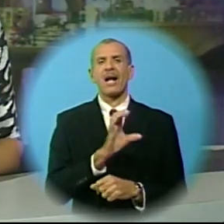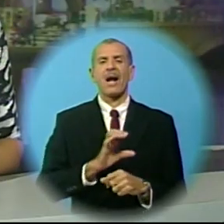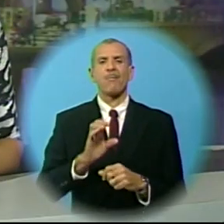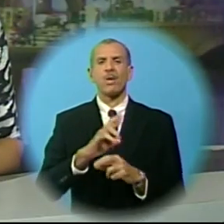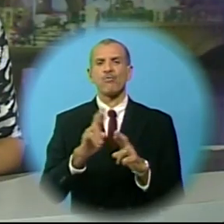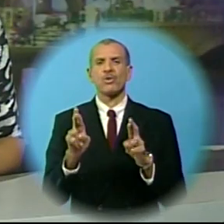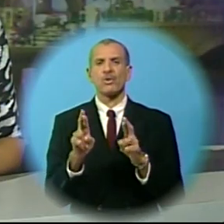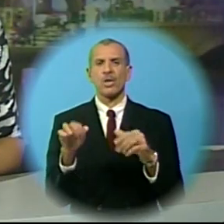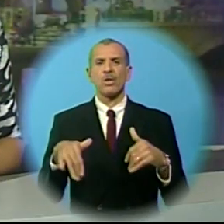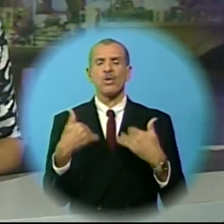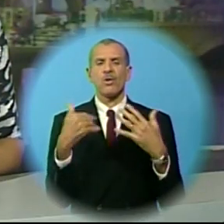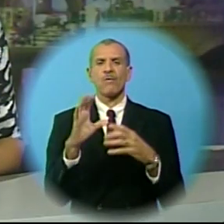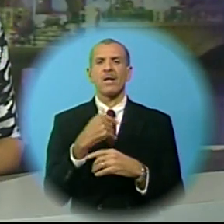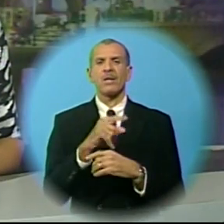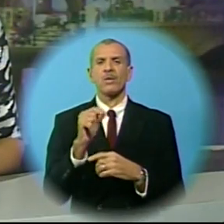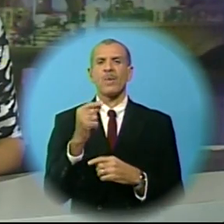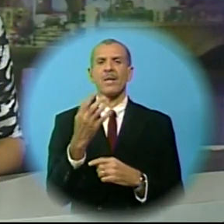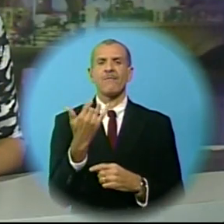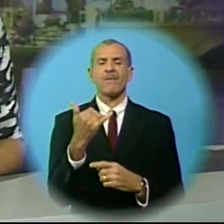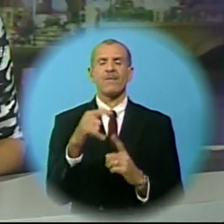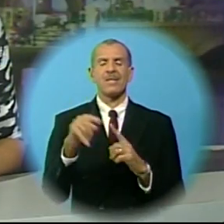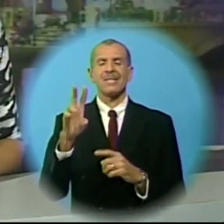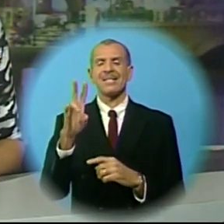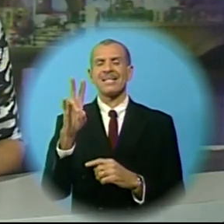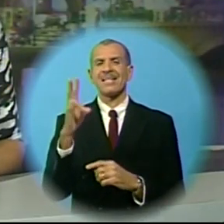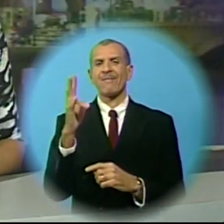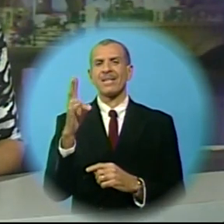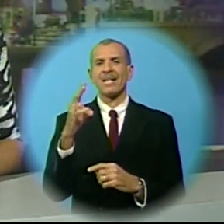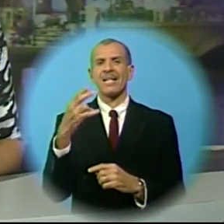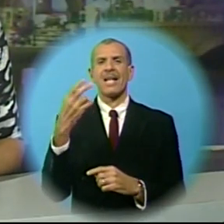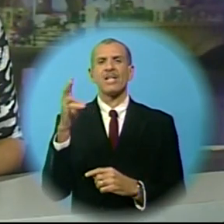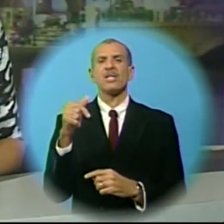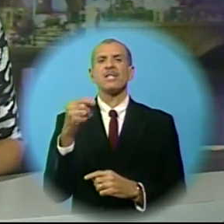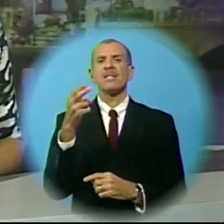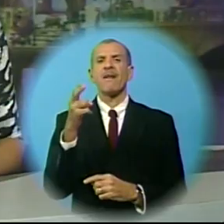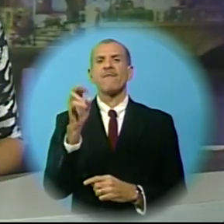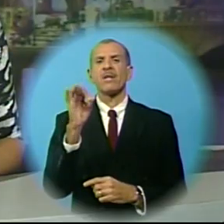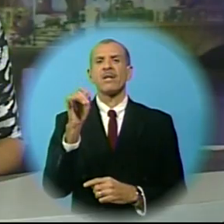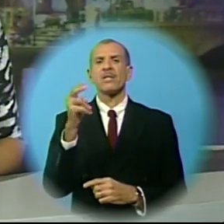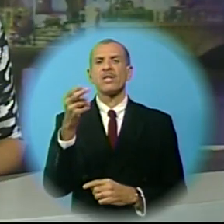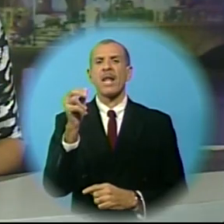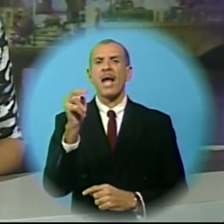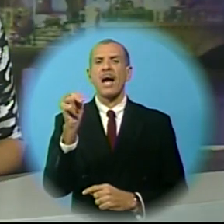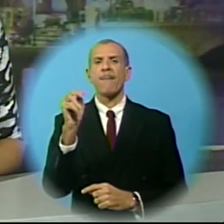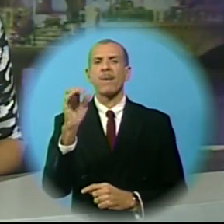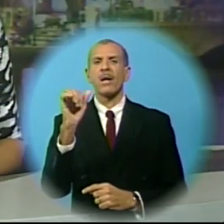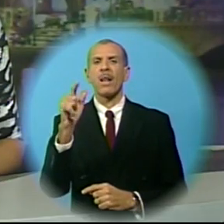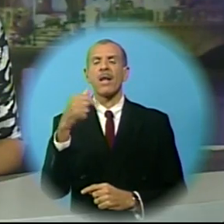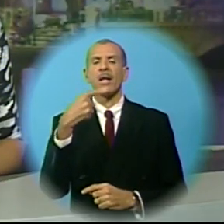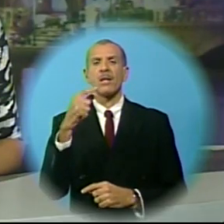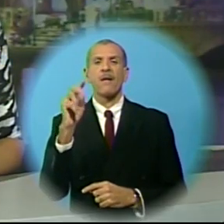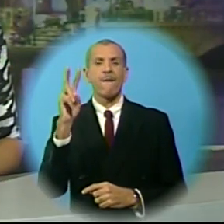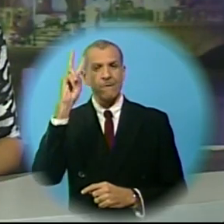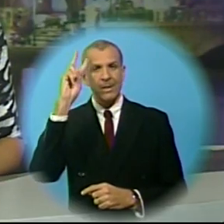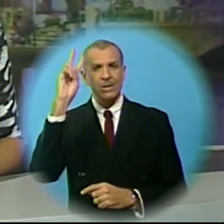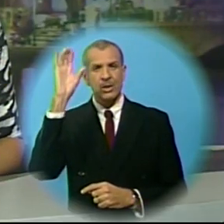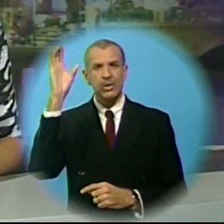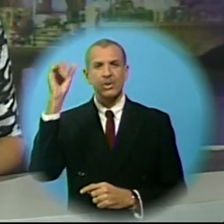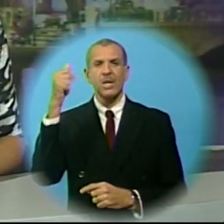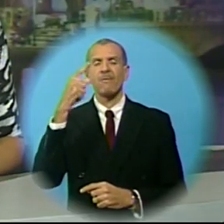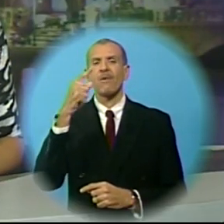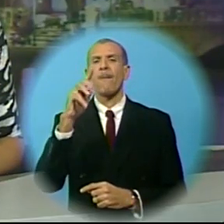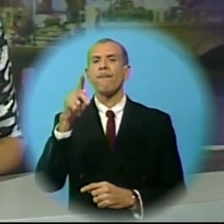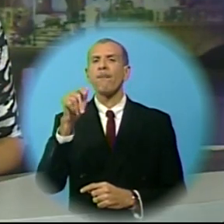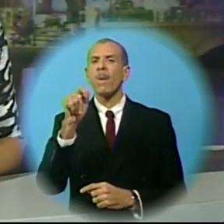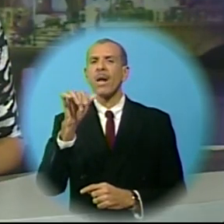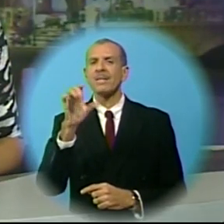the 2015-2017 term. She is Farhana Bulbulia, and she will serve as Vice Chair for Policy and Advocacy.